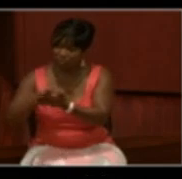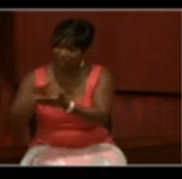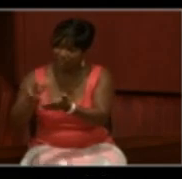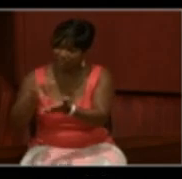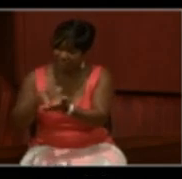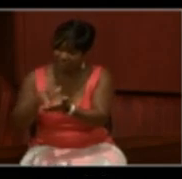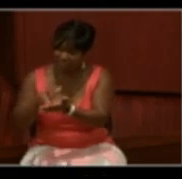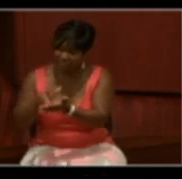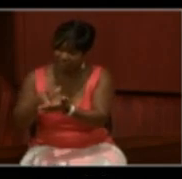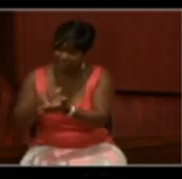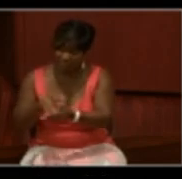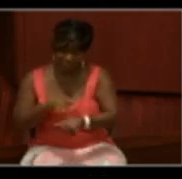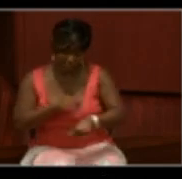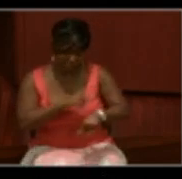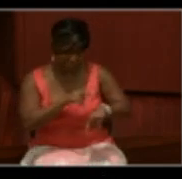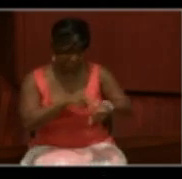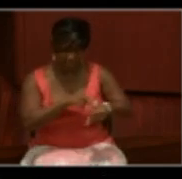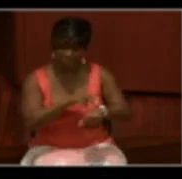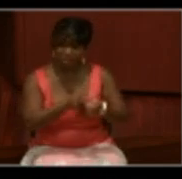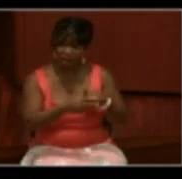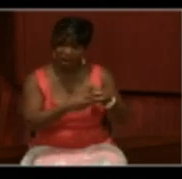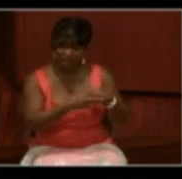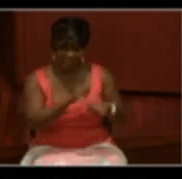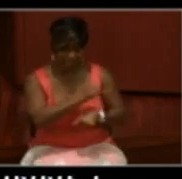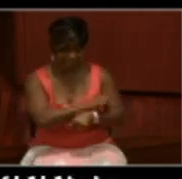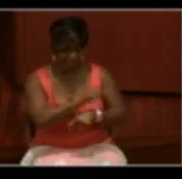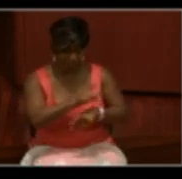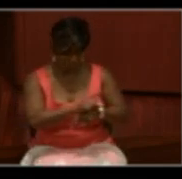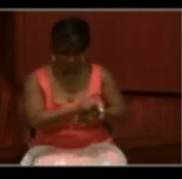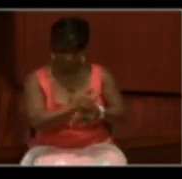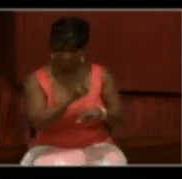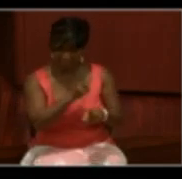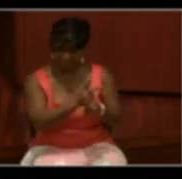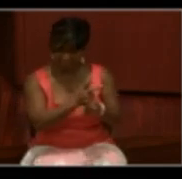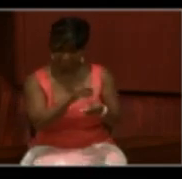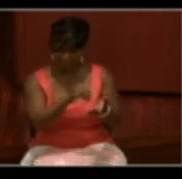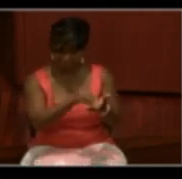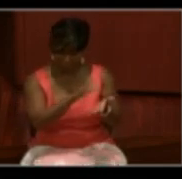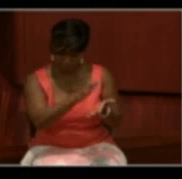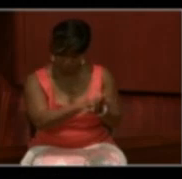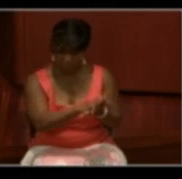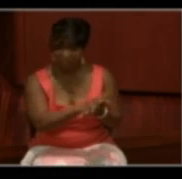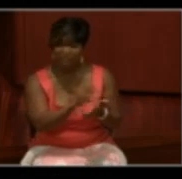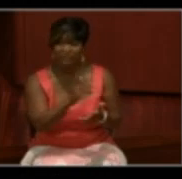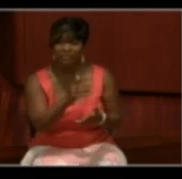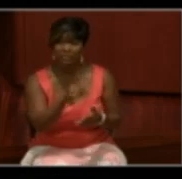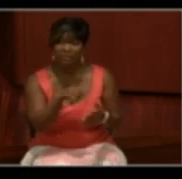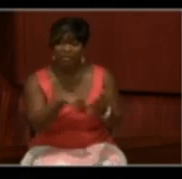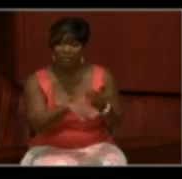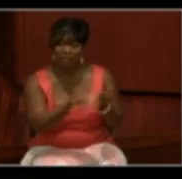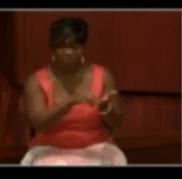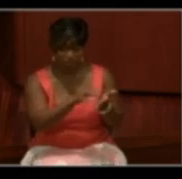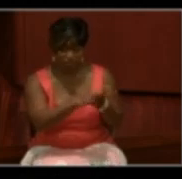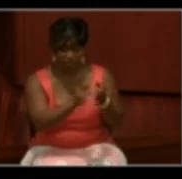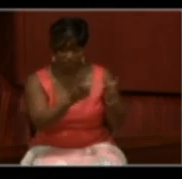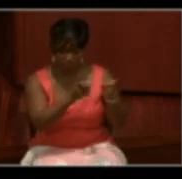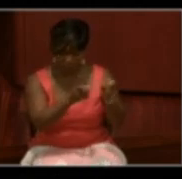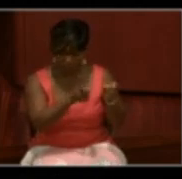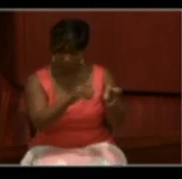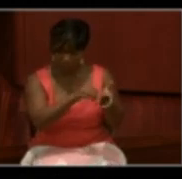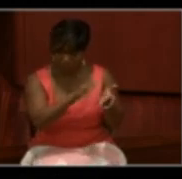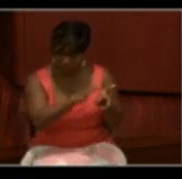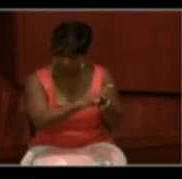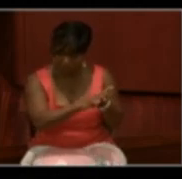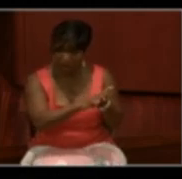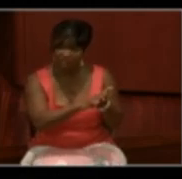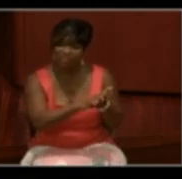The National Archives of St. Louis maintains the records that are in the legal custody of the National Archives and Records Administration, and these records are